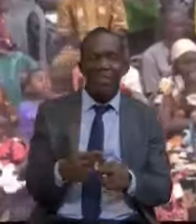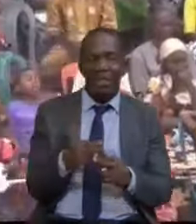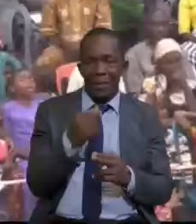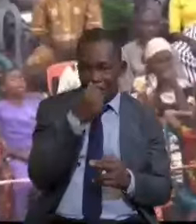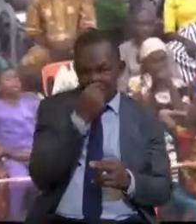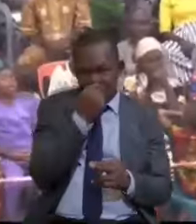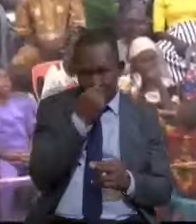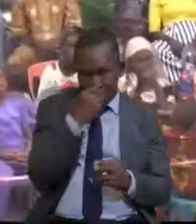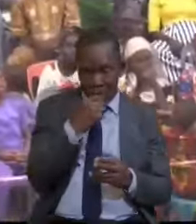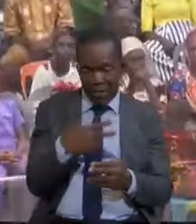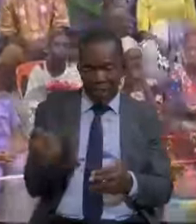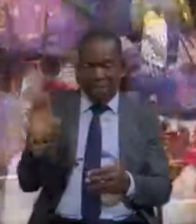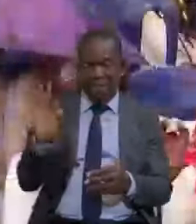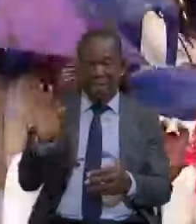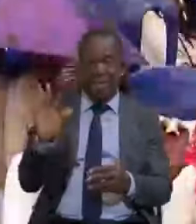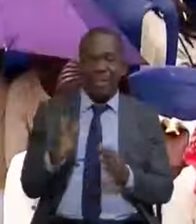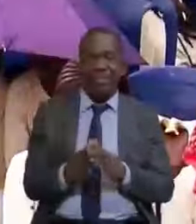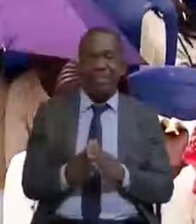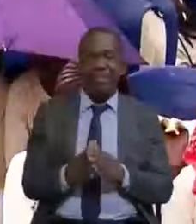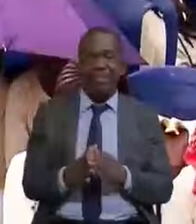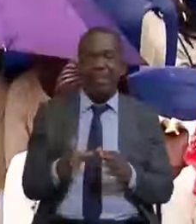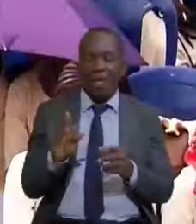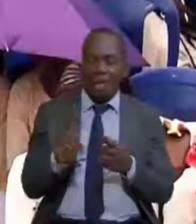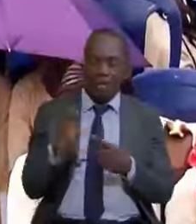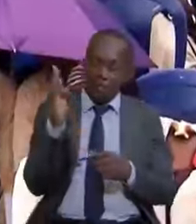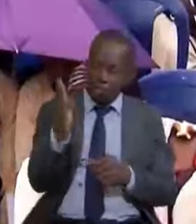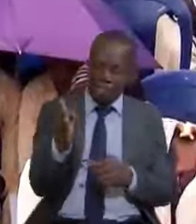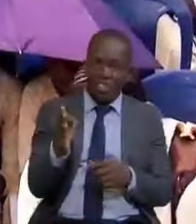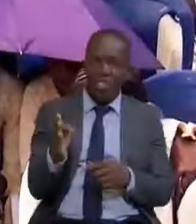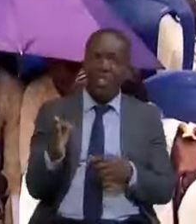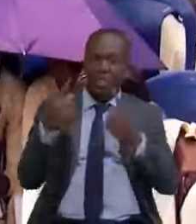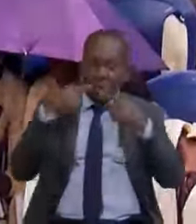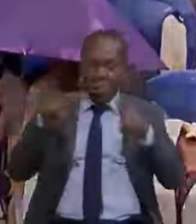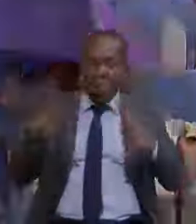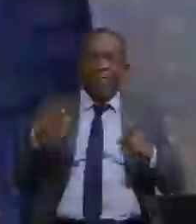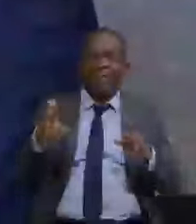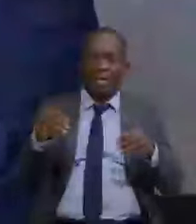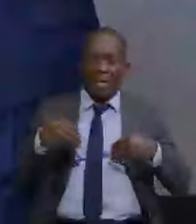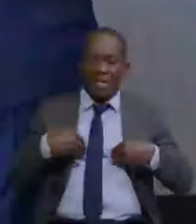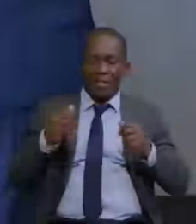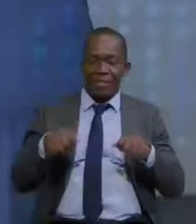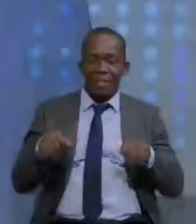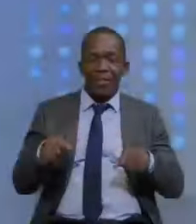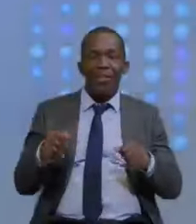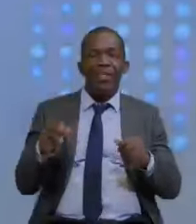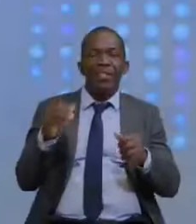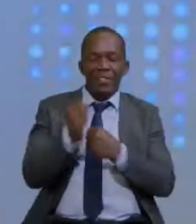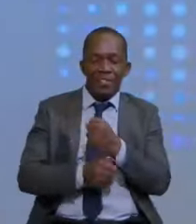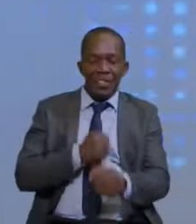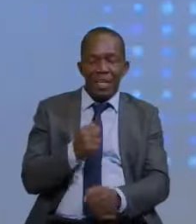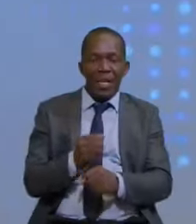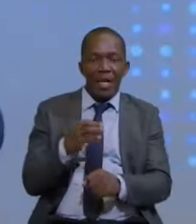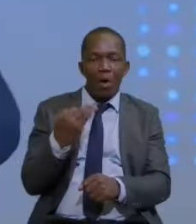verse 19, to preach, to proclaim the acceptable year of the Lord. And in